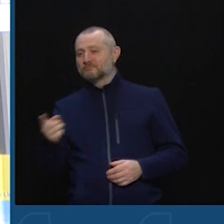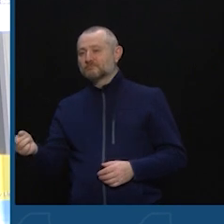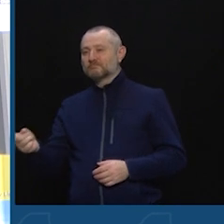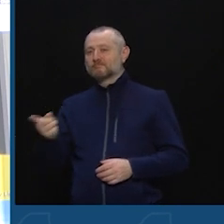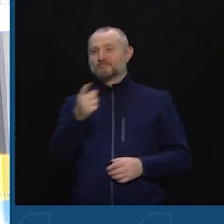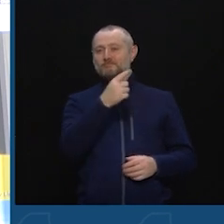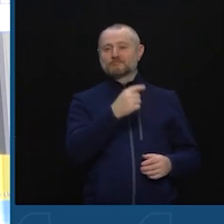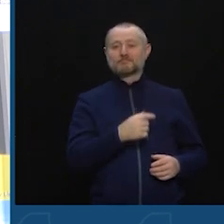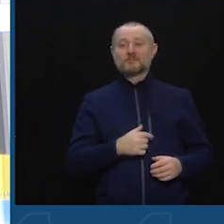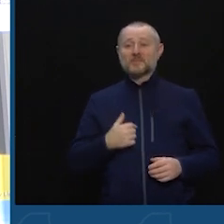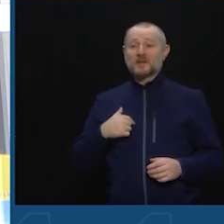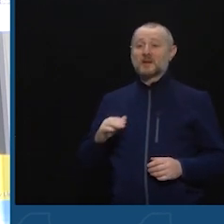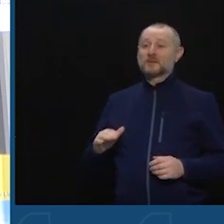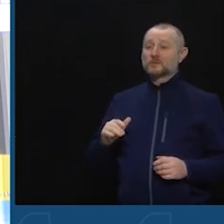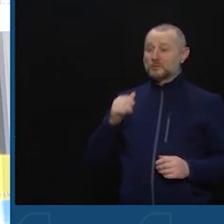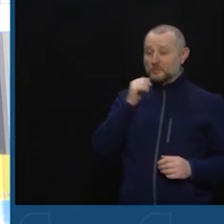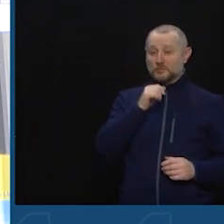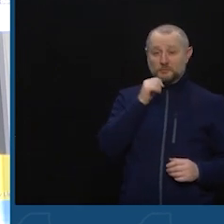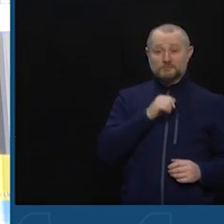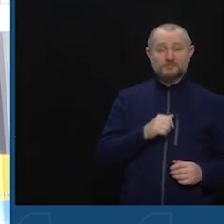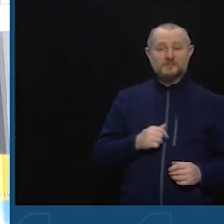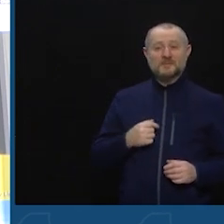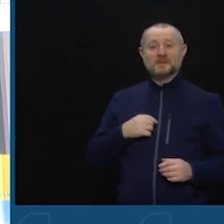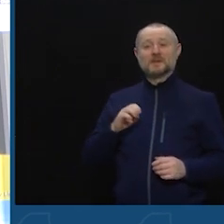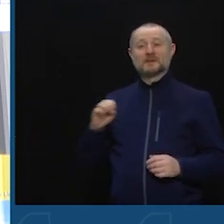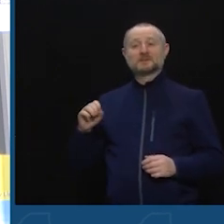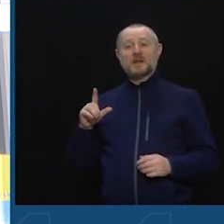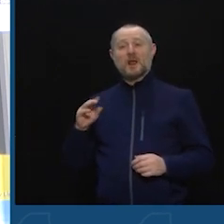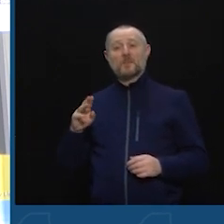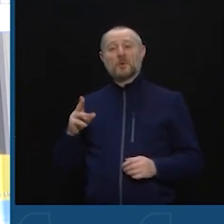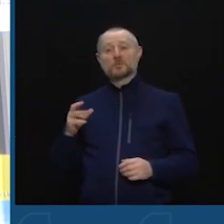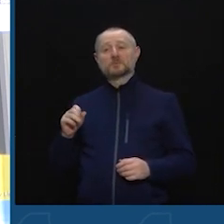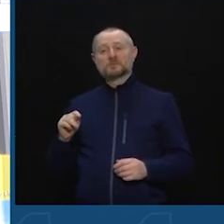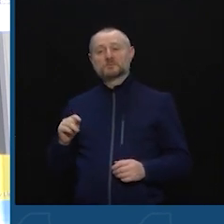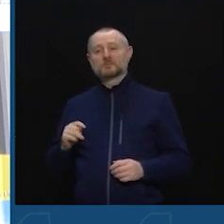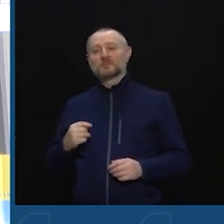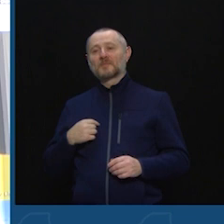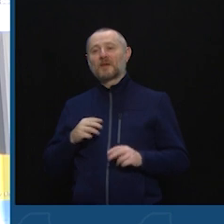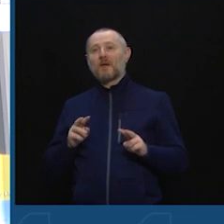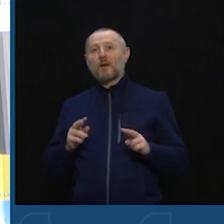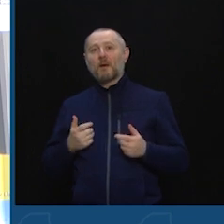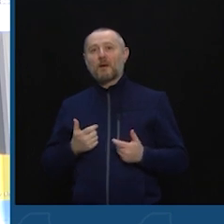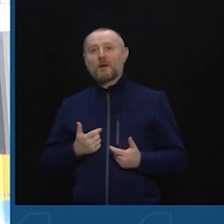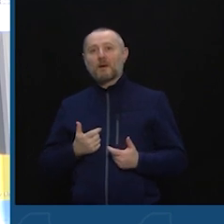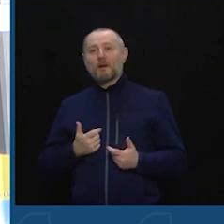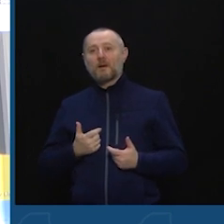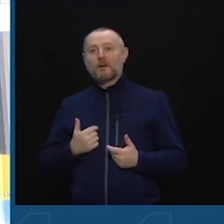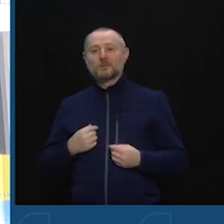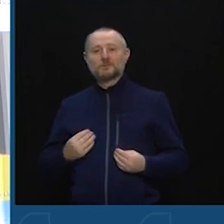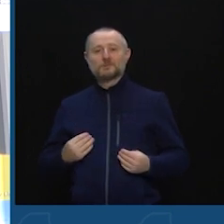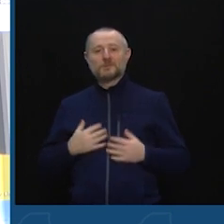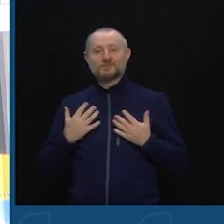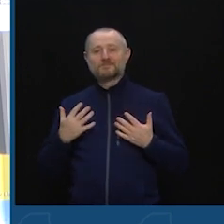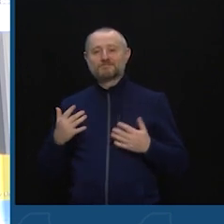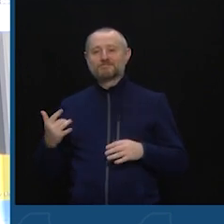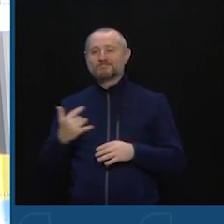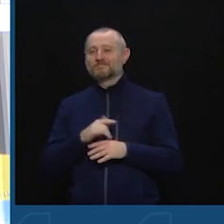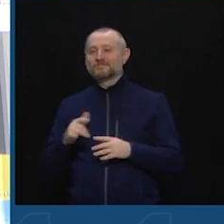little girl in East Elmhurst, just the feeling that I would get, it was thrilling, it was